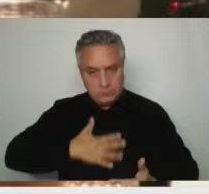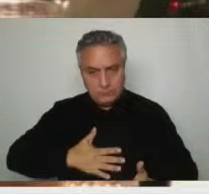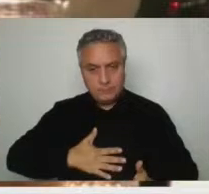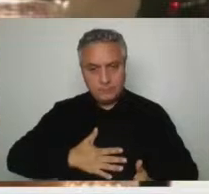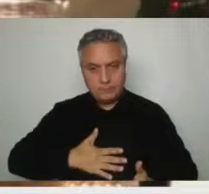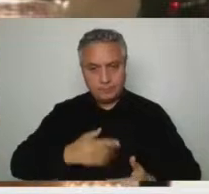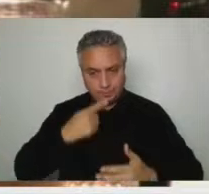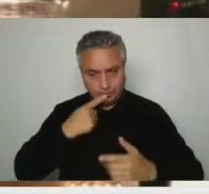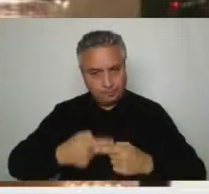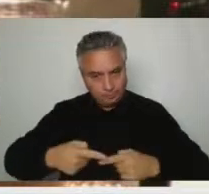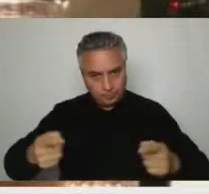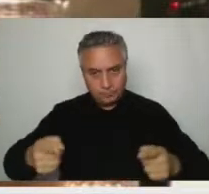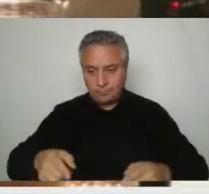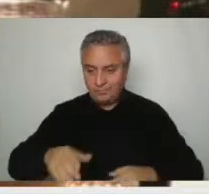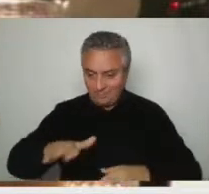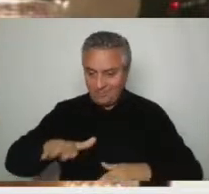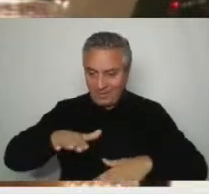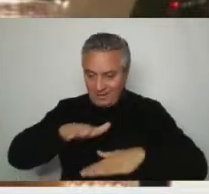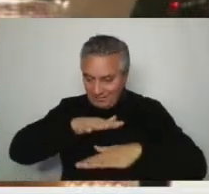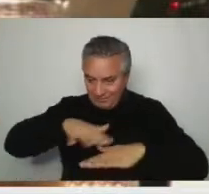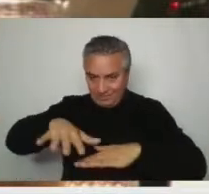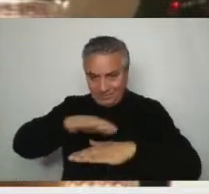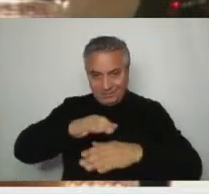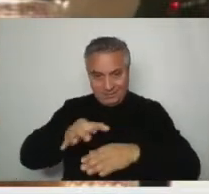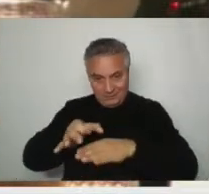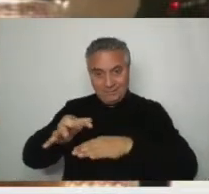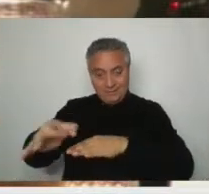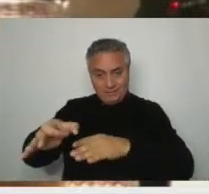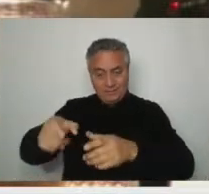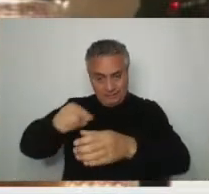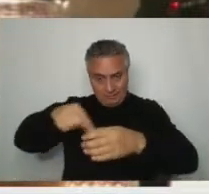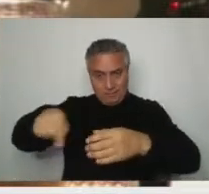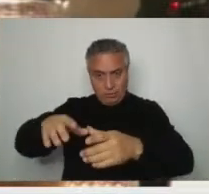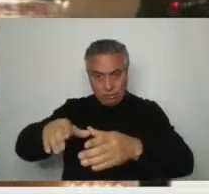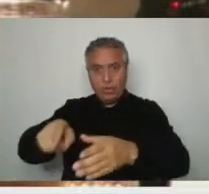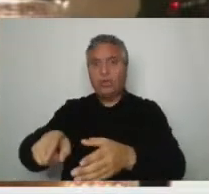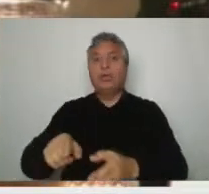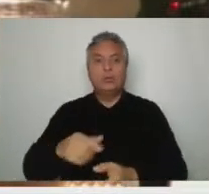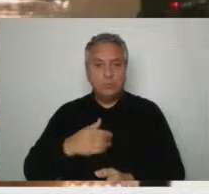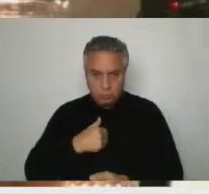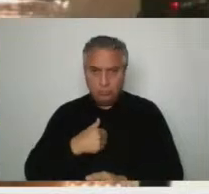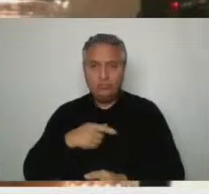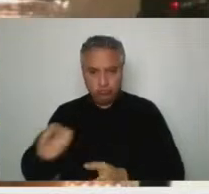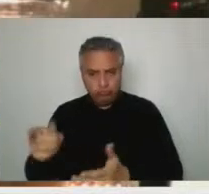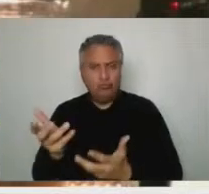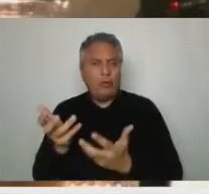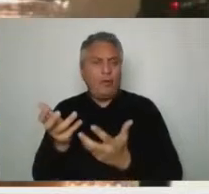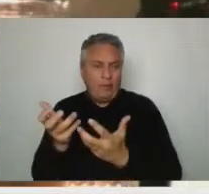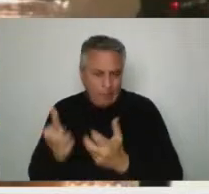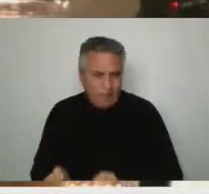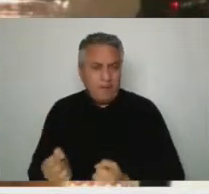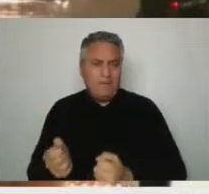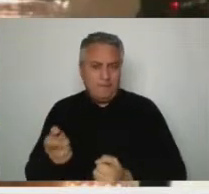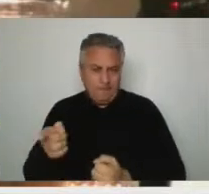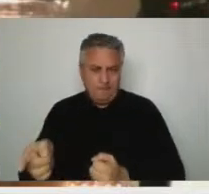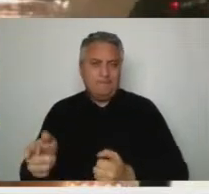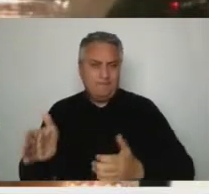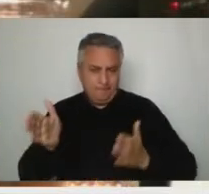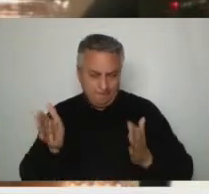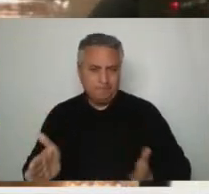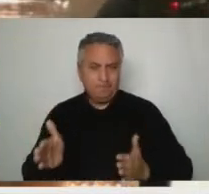has to do with the territory. Territory is very powerful, and we have probably not been able to recognize